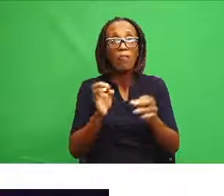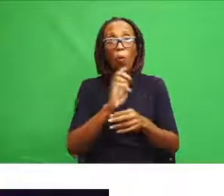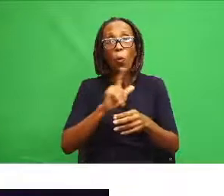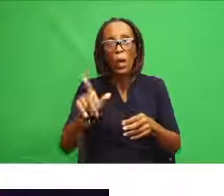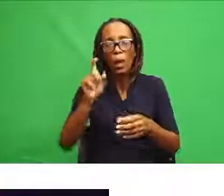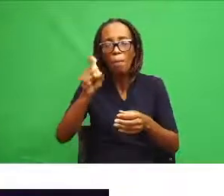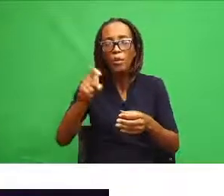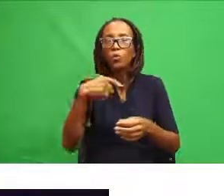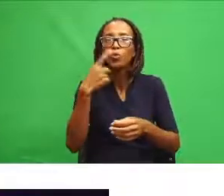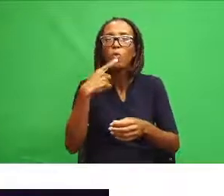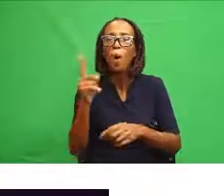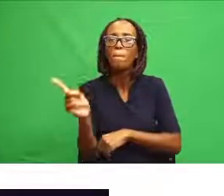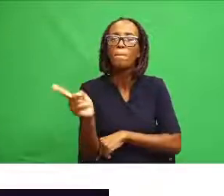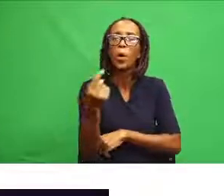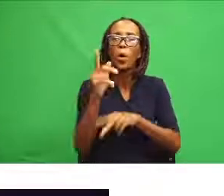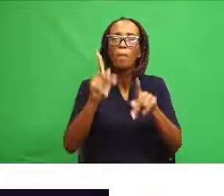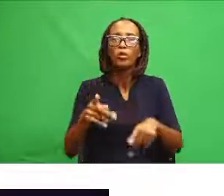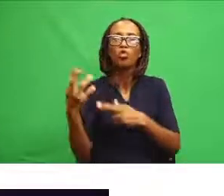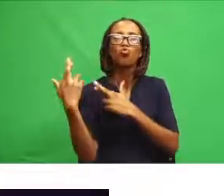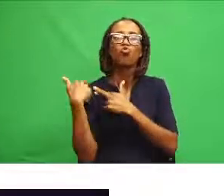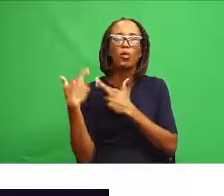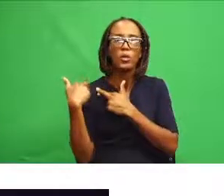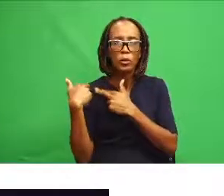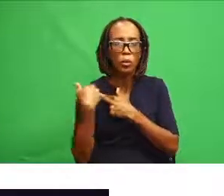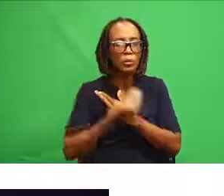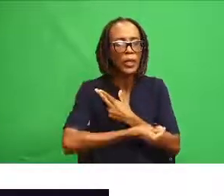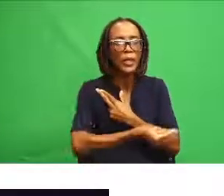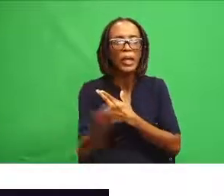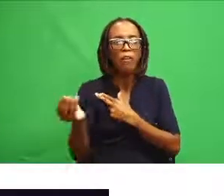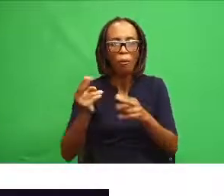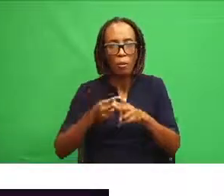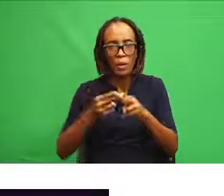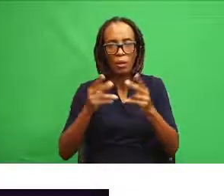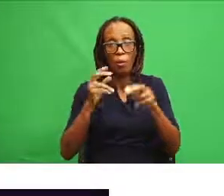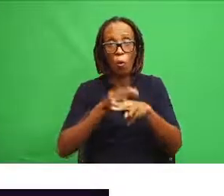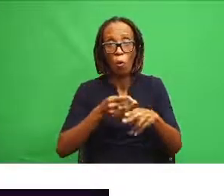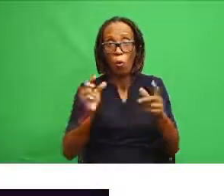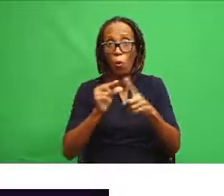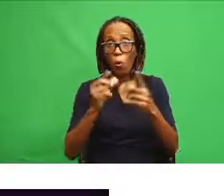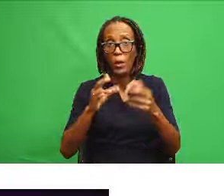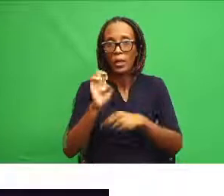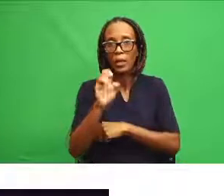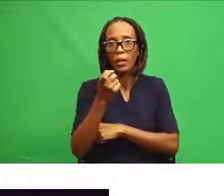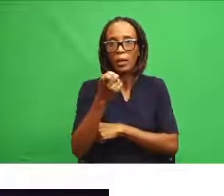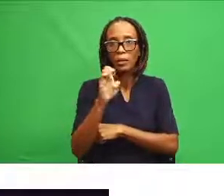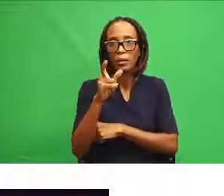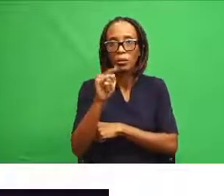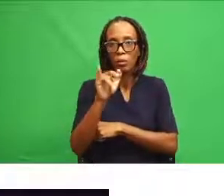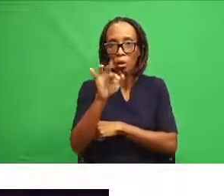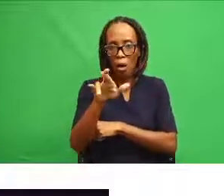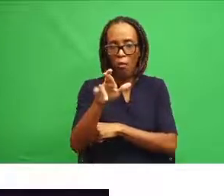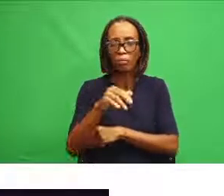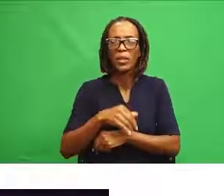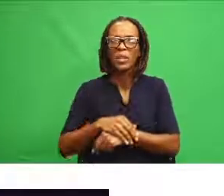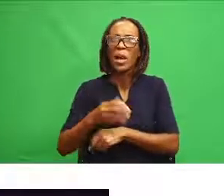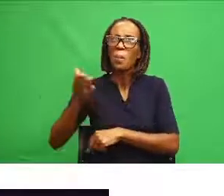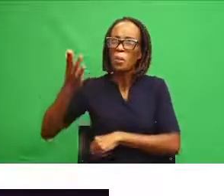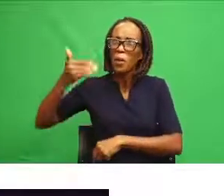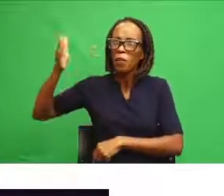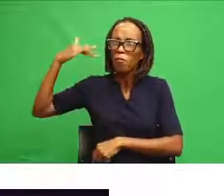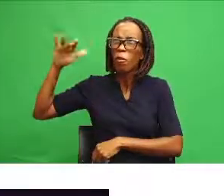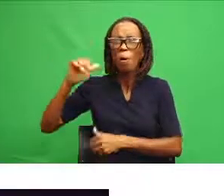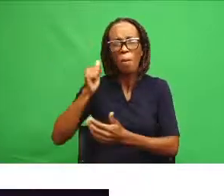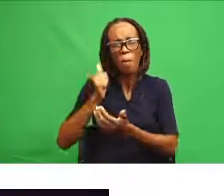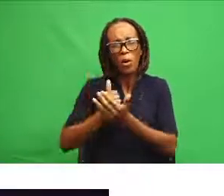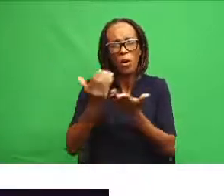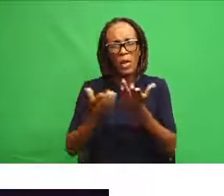name an executor. Now, at some time, one of the banks, I'm not going to call any name, but one of the bank